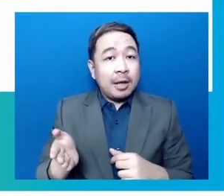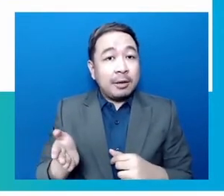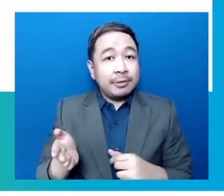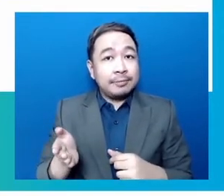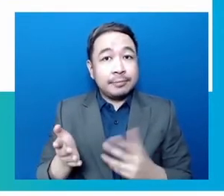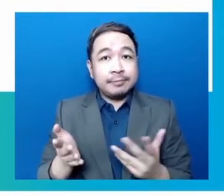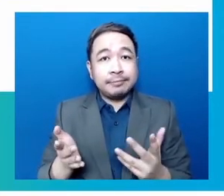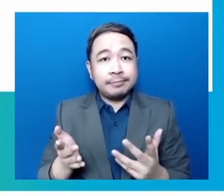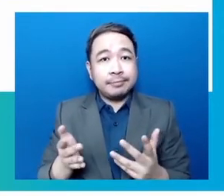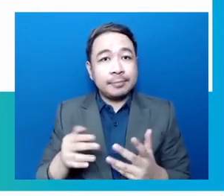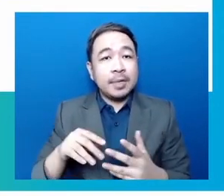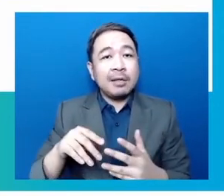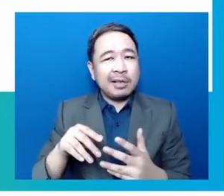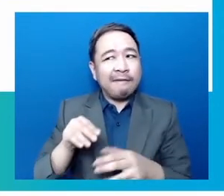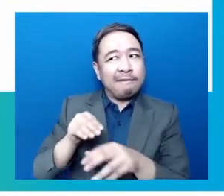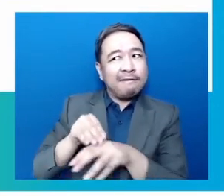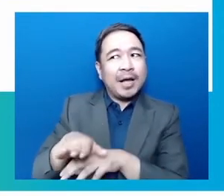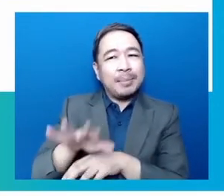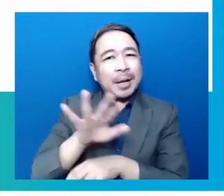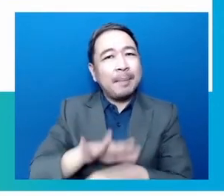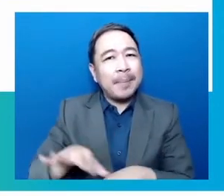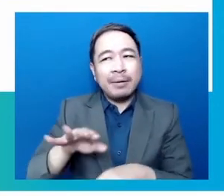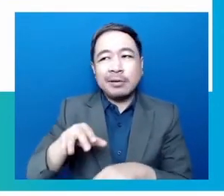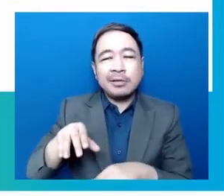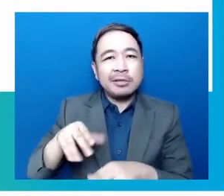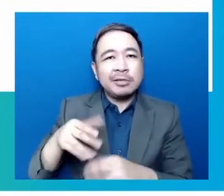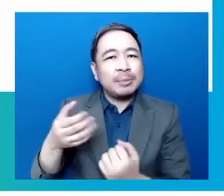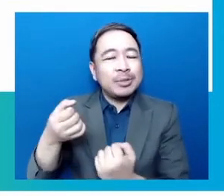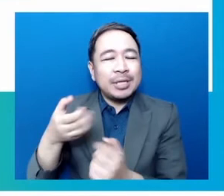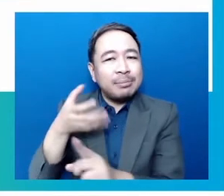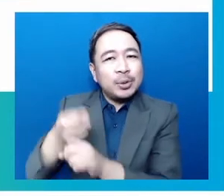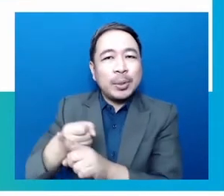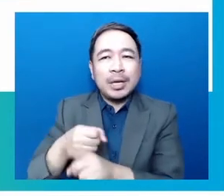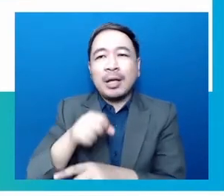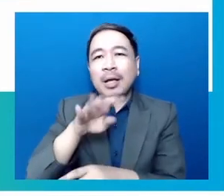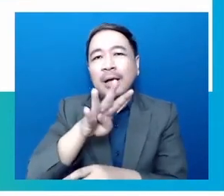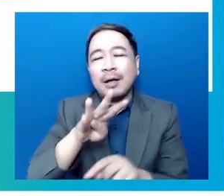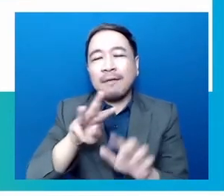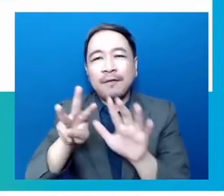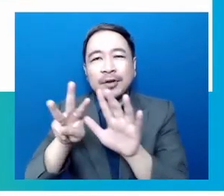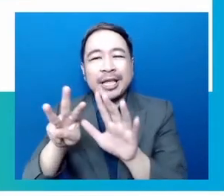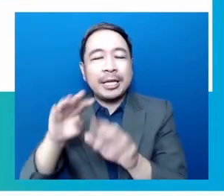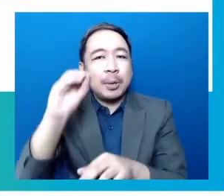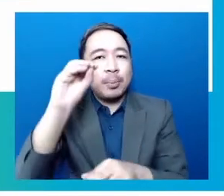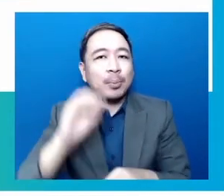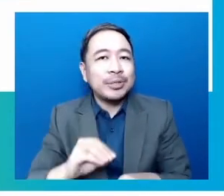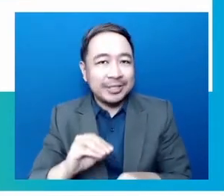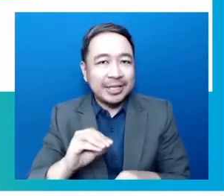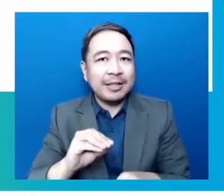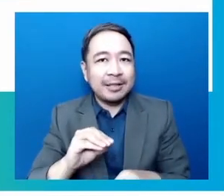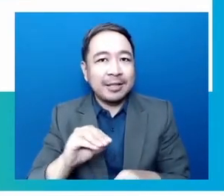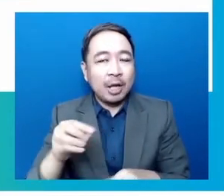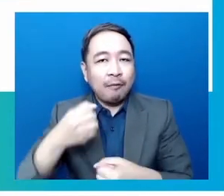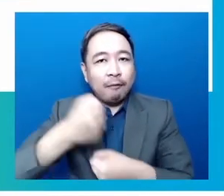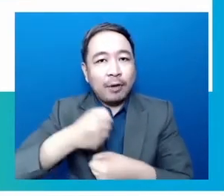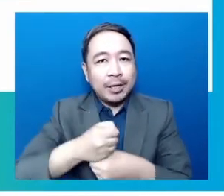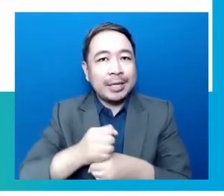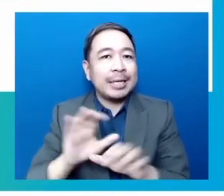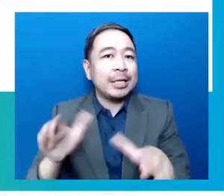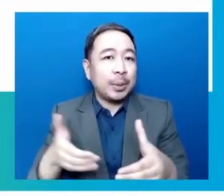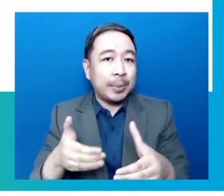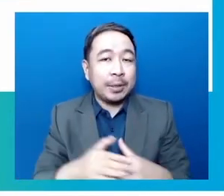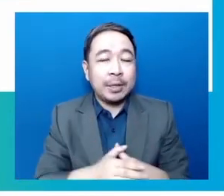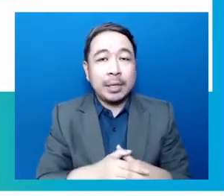around 48% of total workforce of the country, and 84% of them are